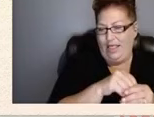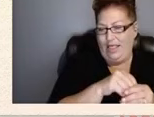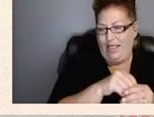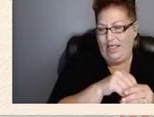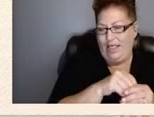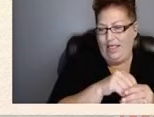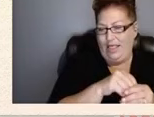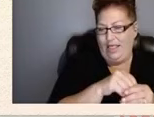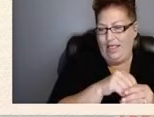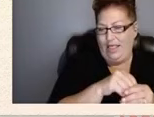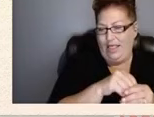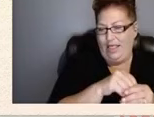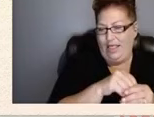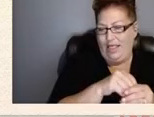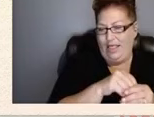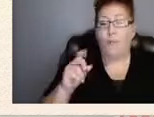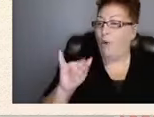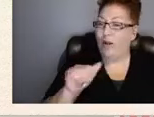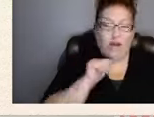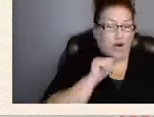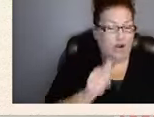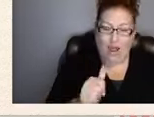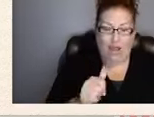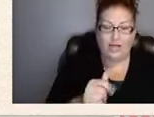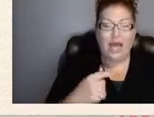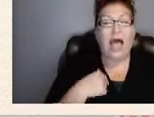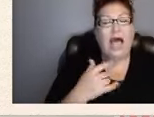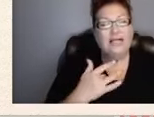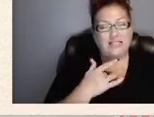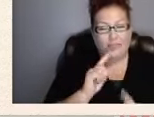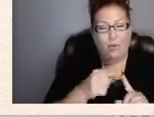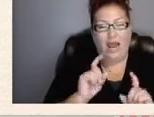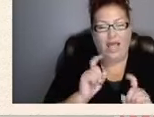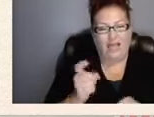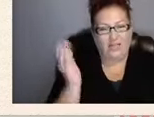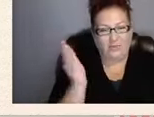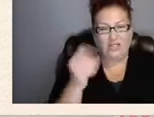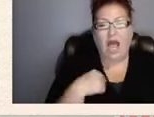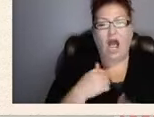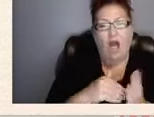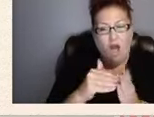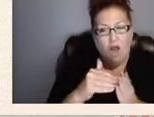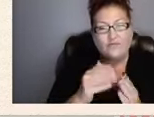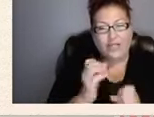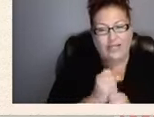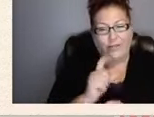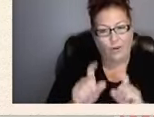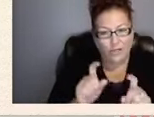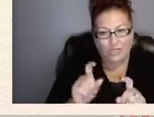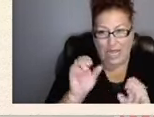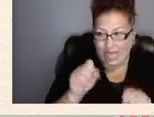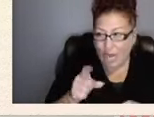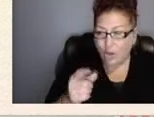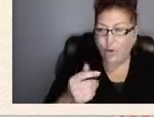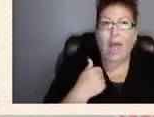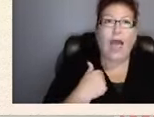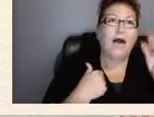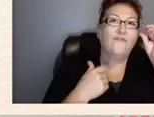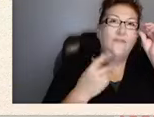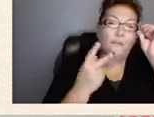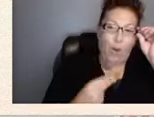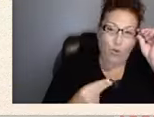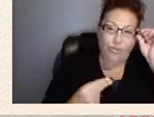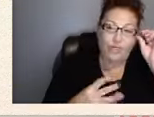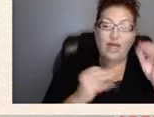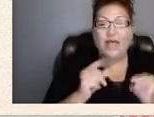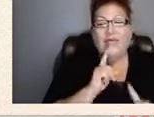are not. I typically, when I give this presentation, I often get the question, can you have both? And the answer is